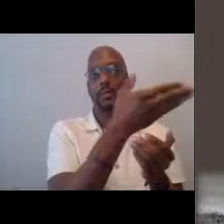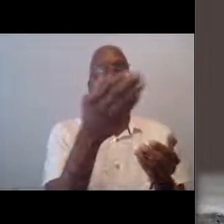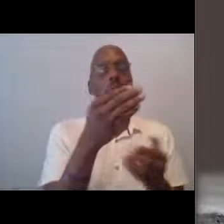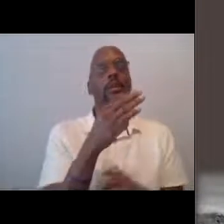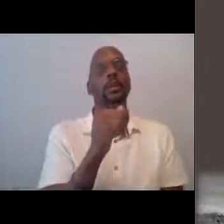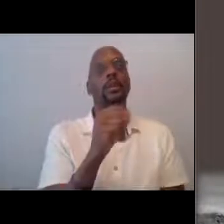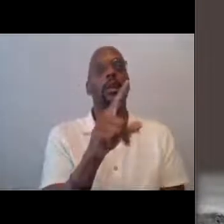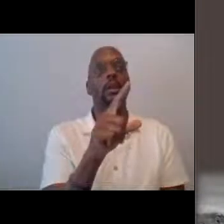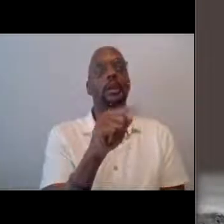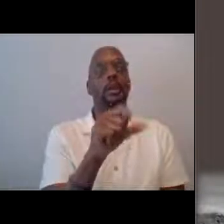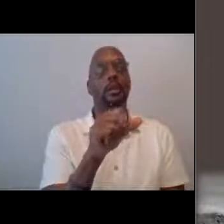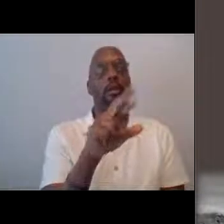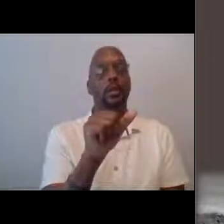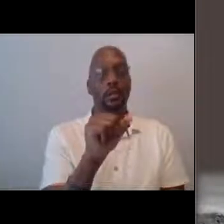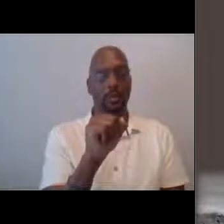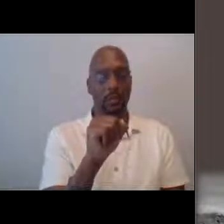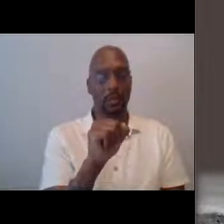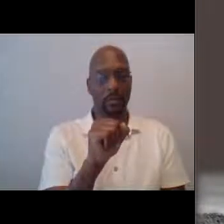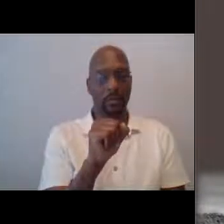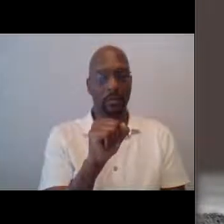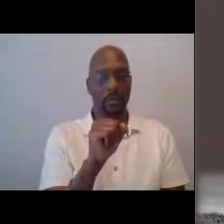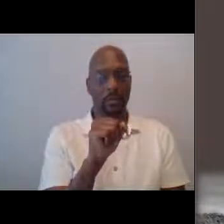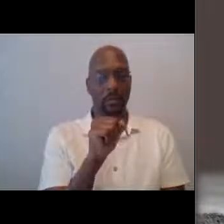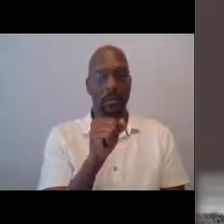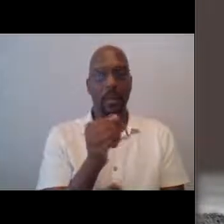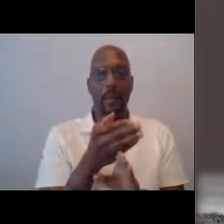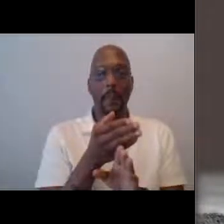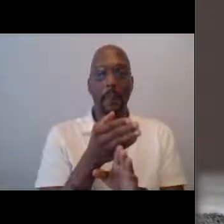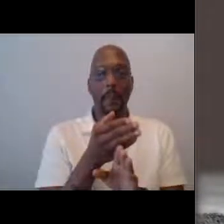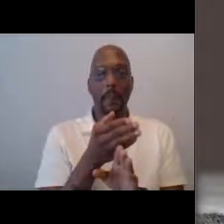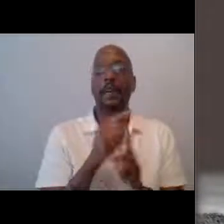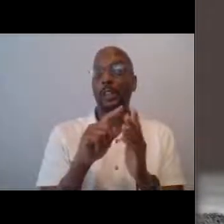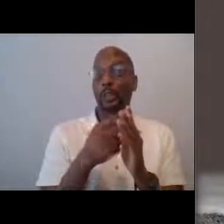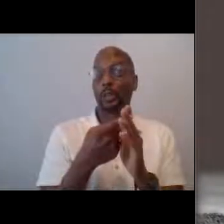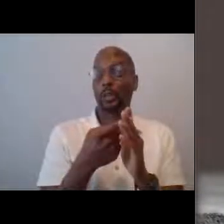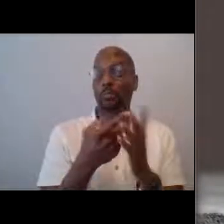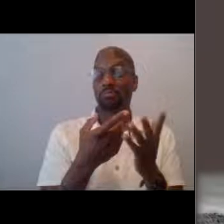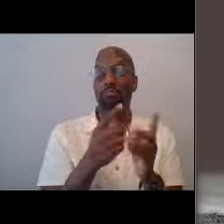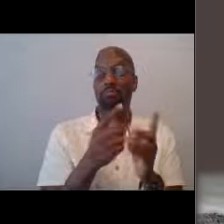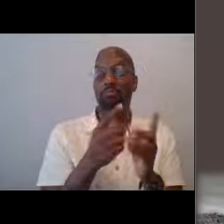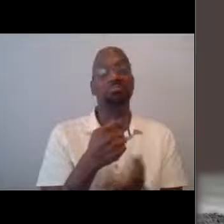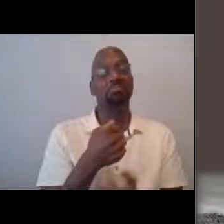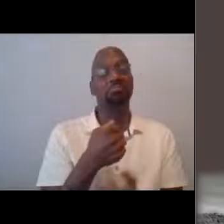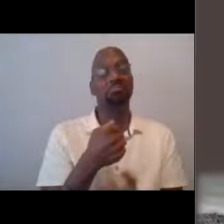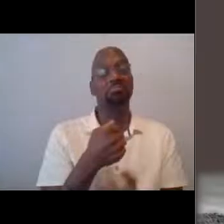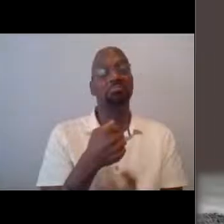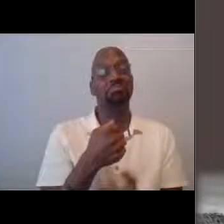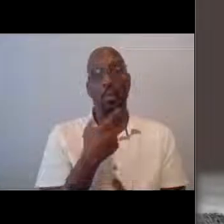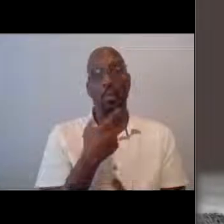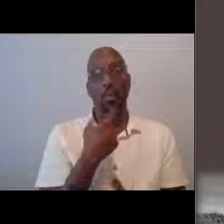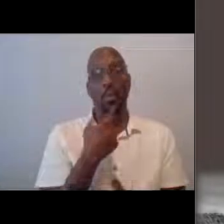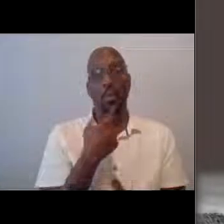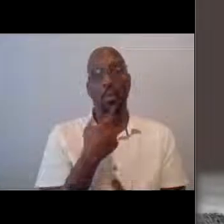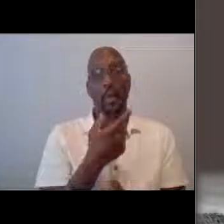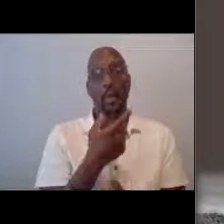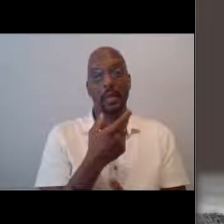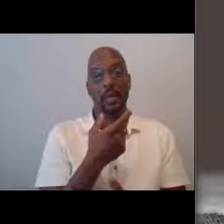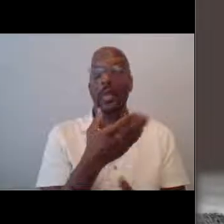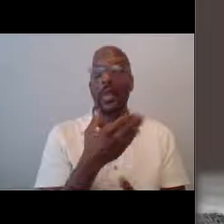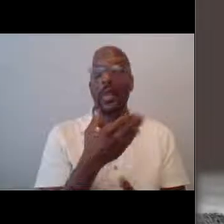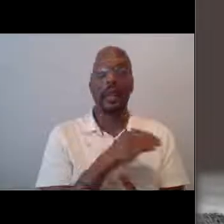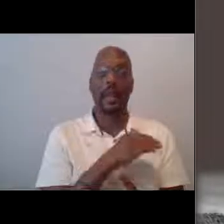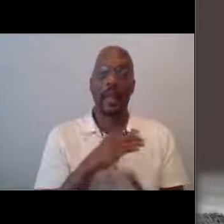this opportunity. Before I get going, I did want to also commend and thank the